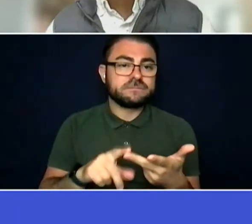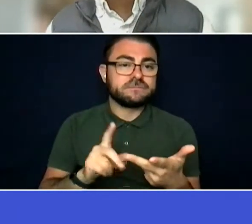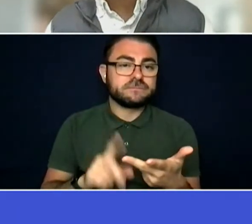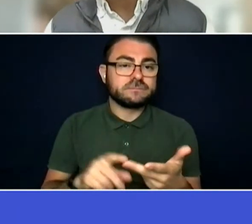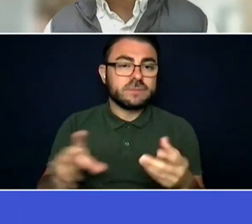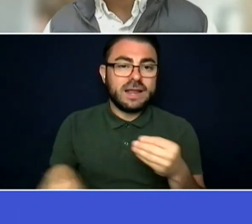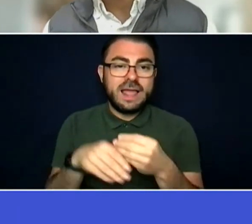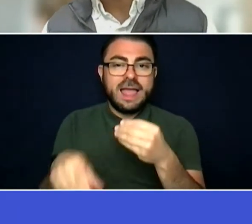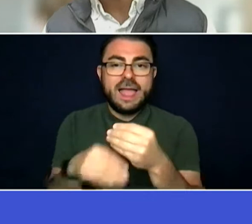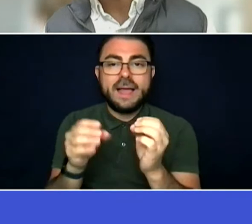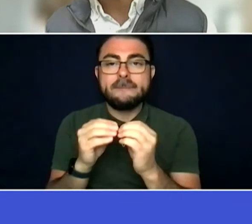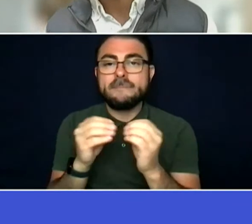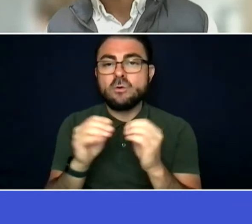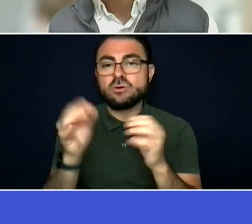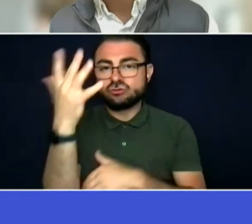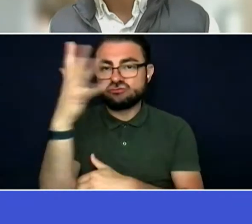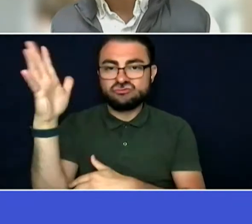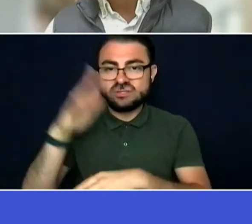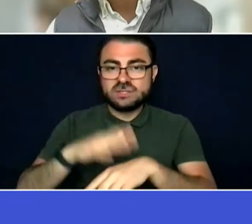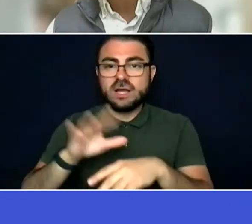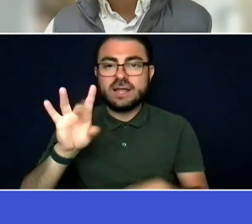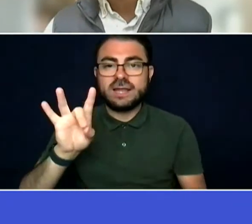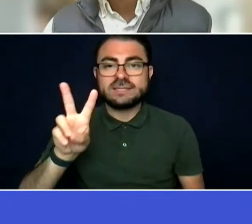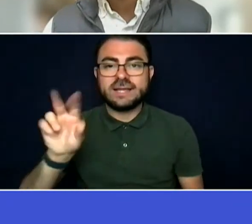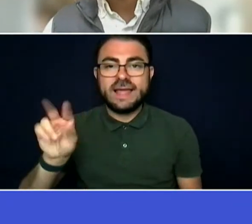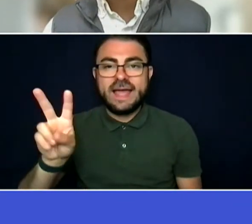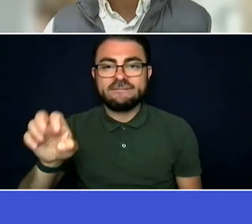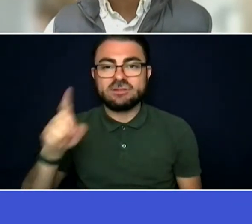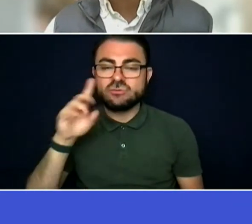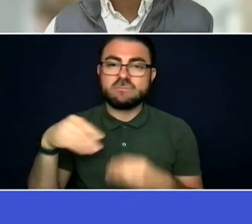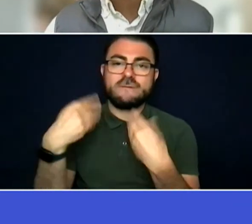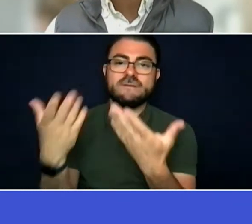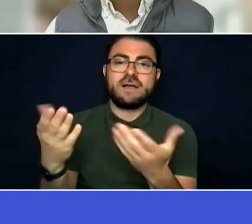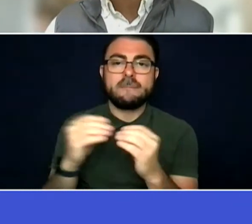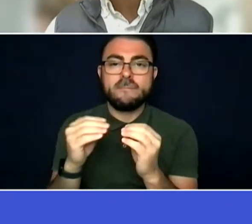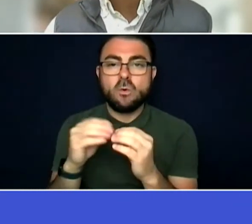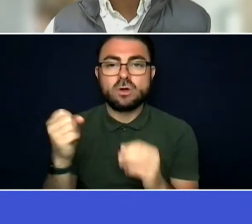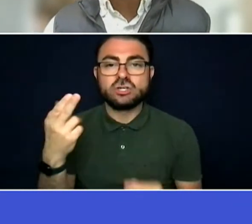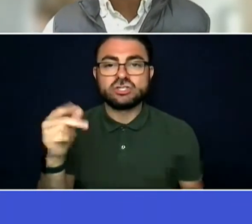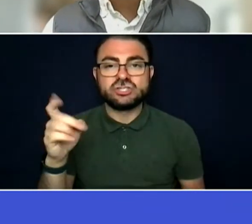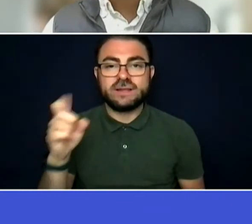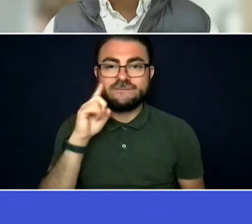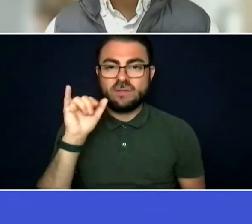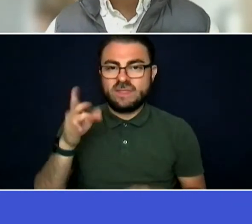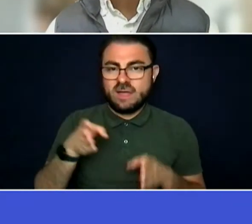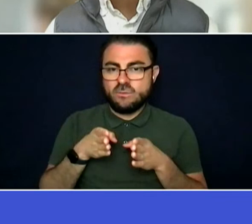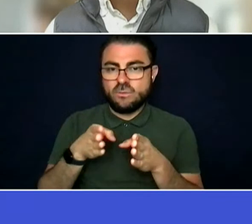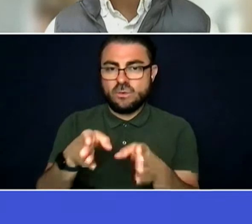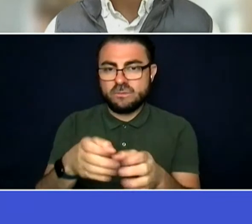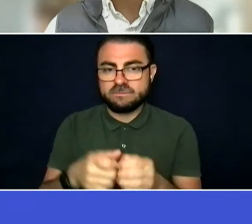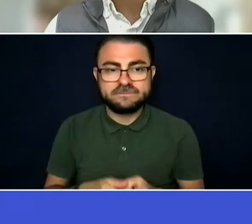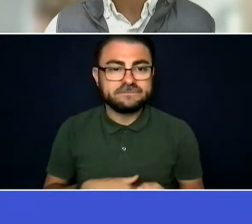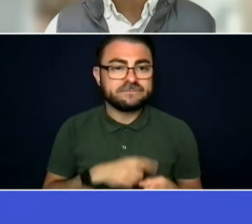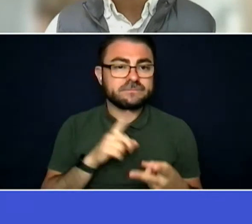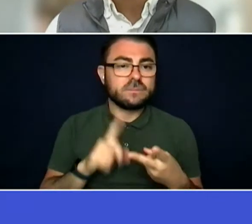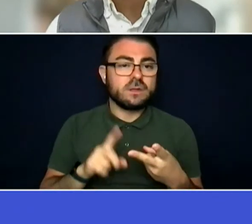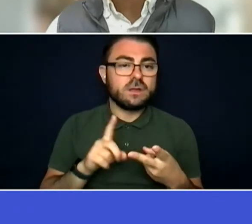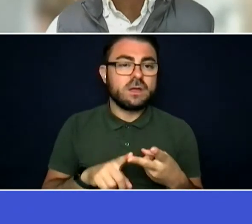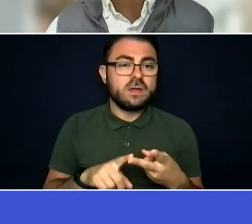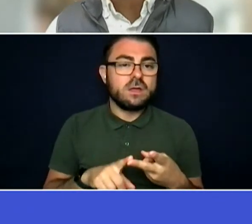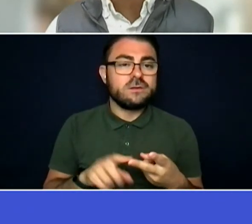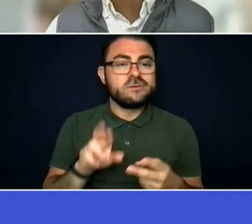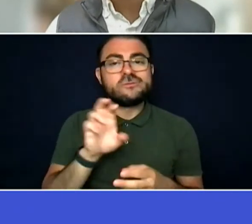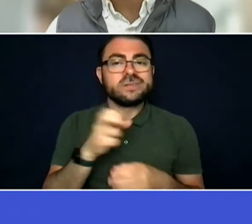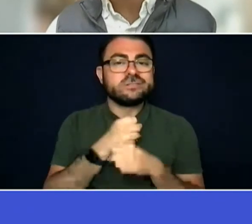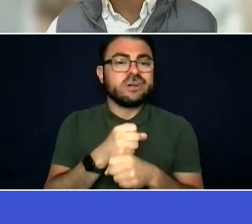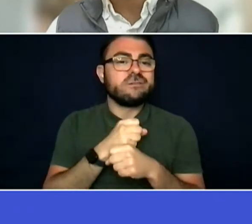to provide meaningful shade along the corridor. Within regenerative agriculture, we expect to add at least 40,000 square